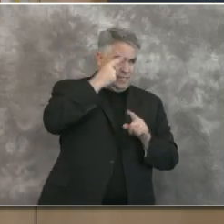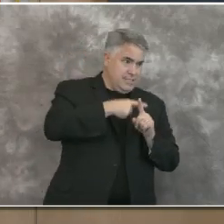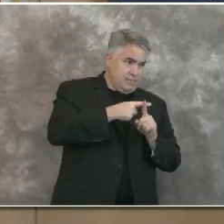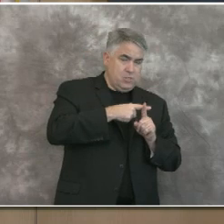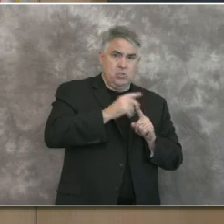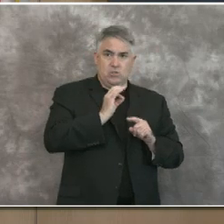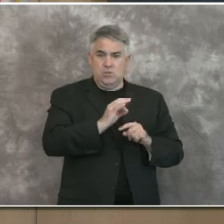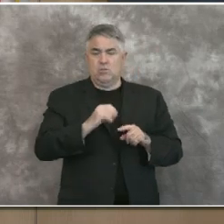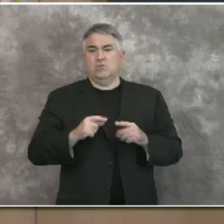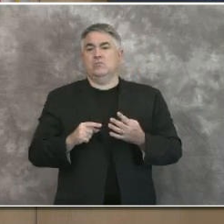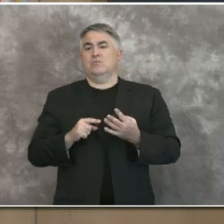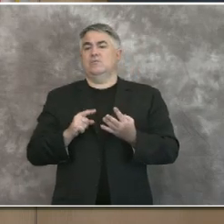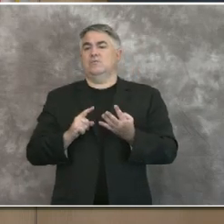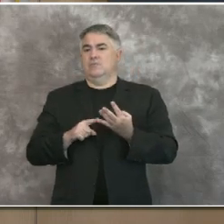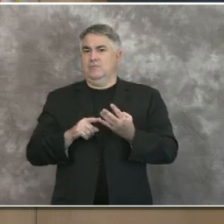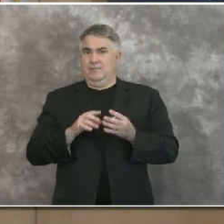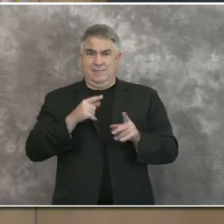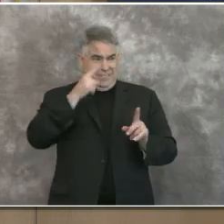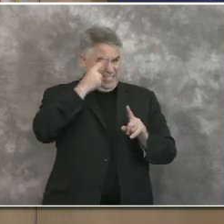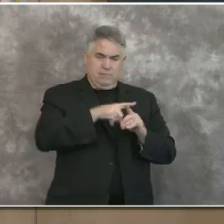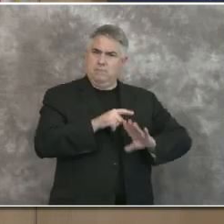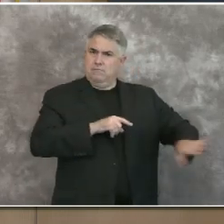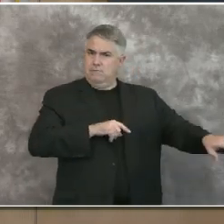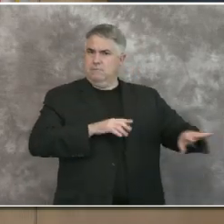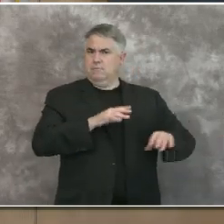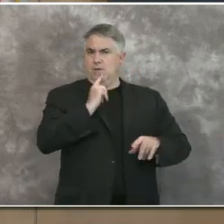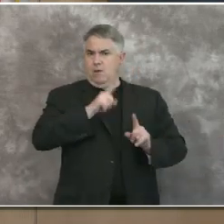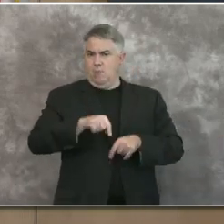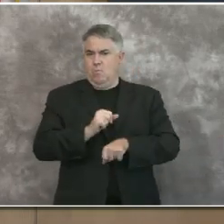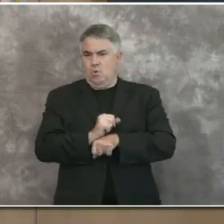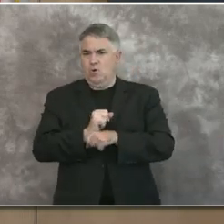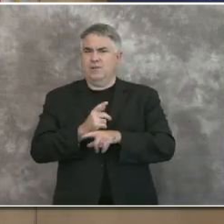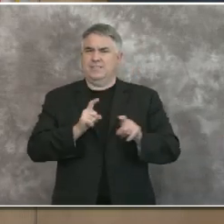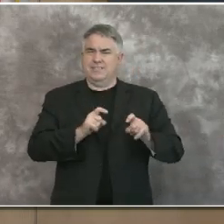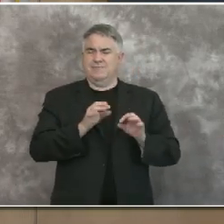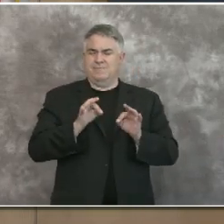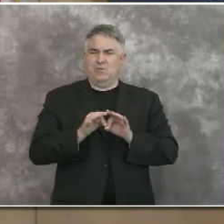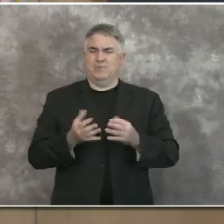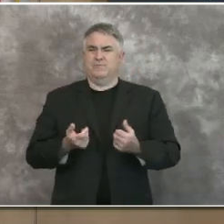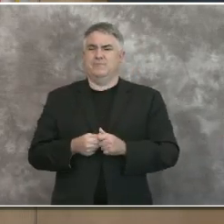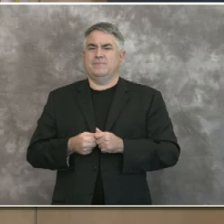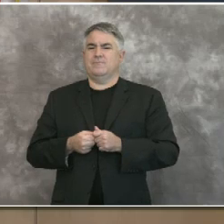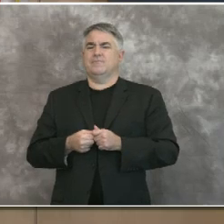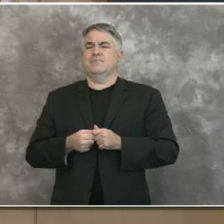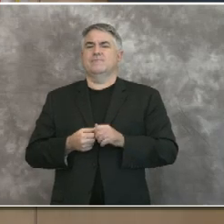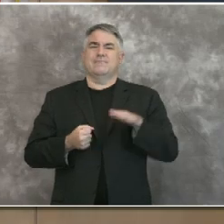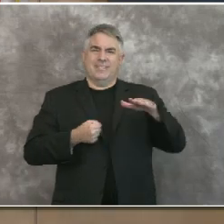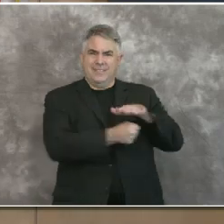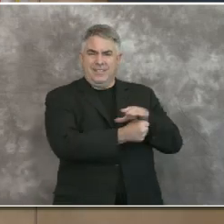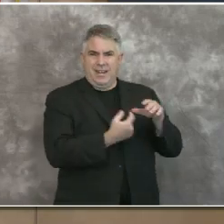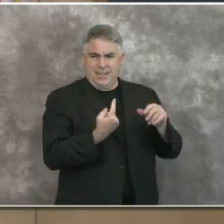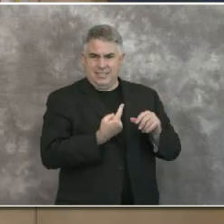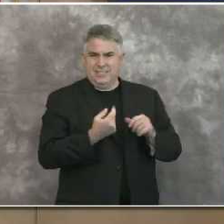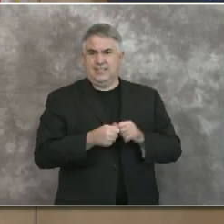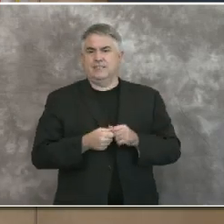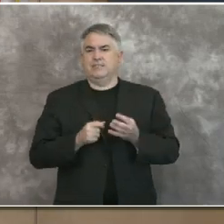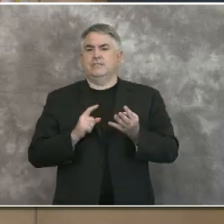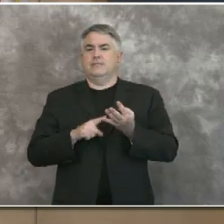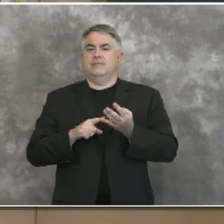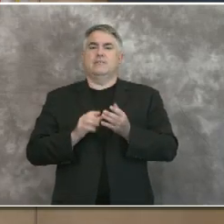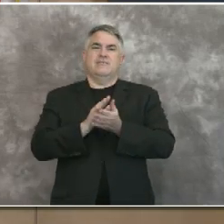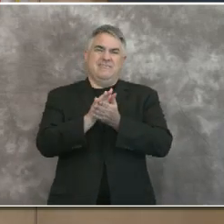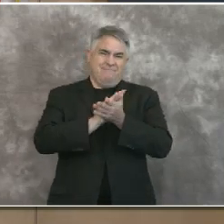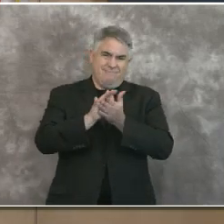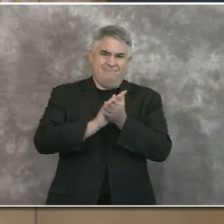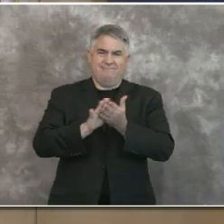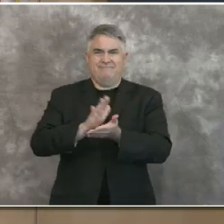early identify those with symptoms and get them tested and get them in a state of isolation. The continued and rigorous use of hand washing, which